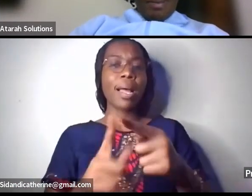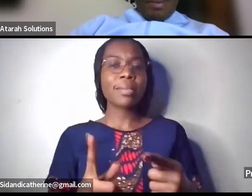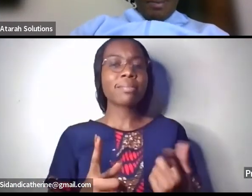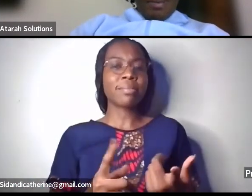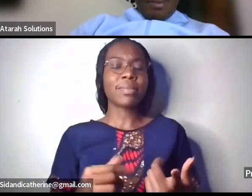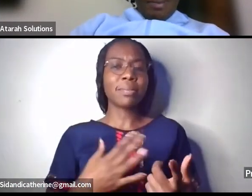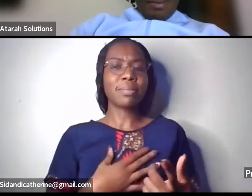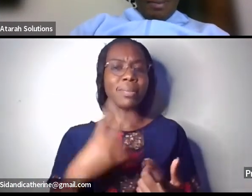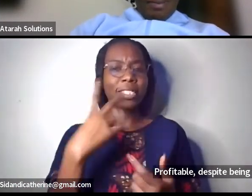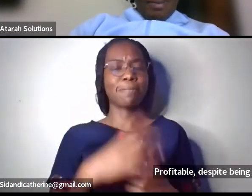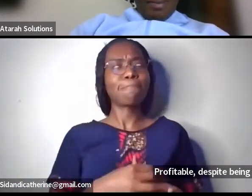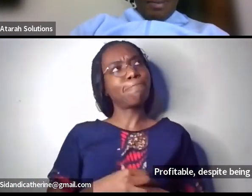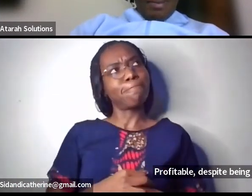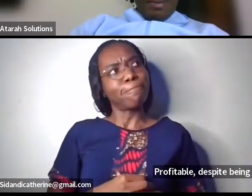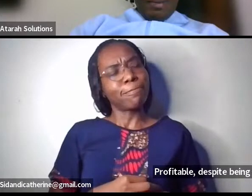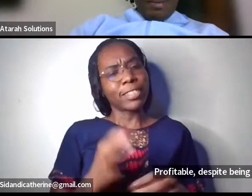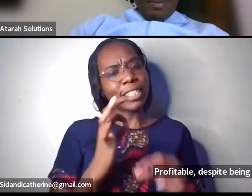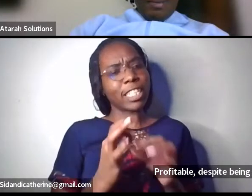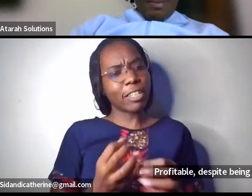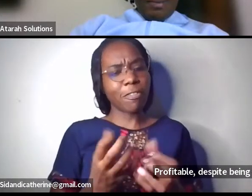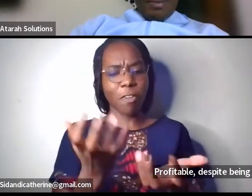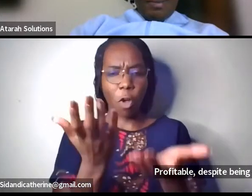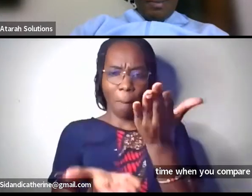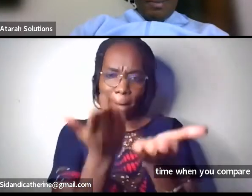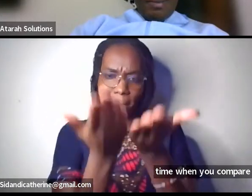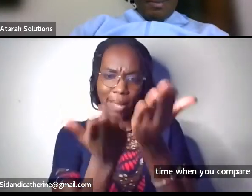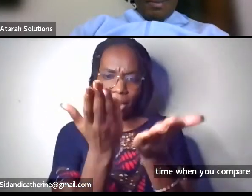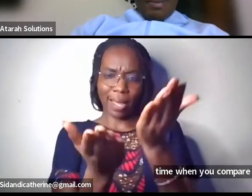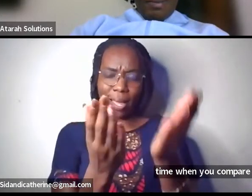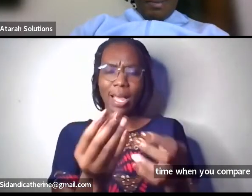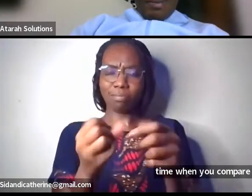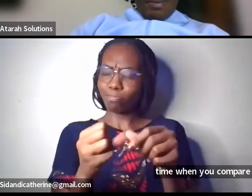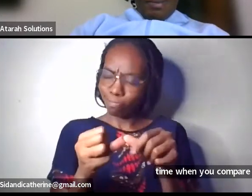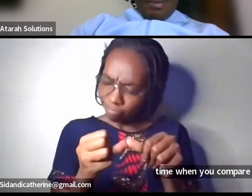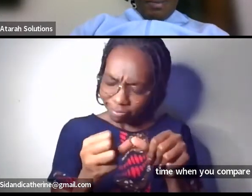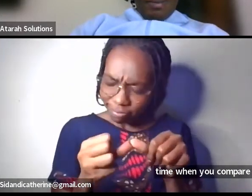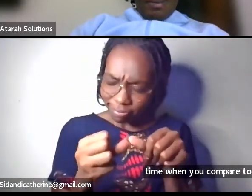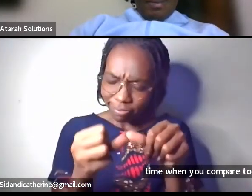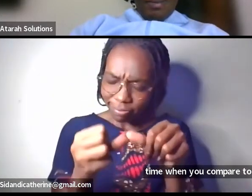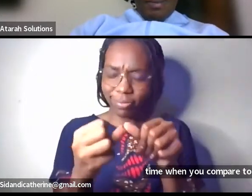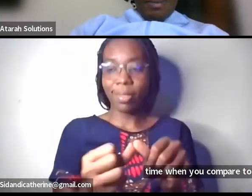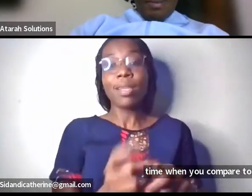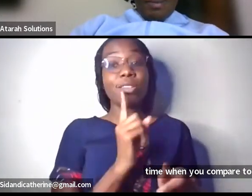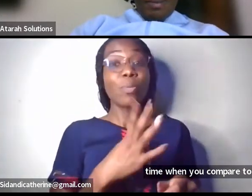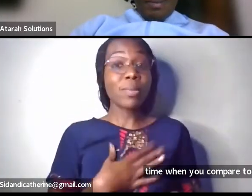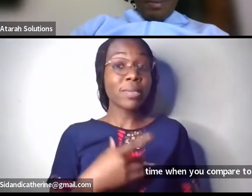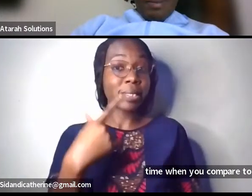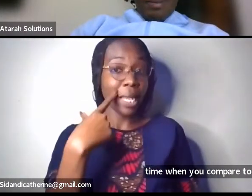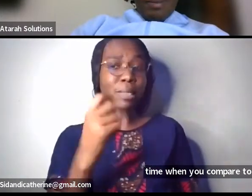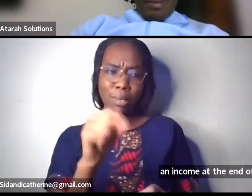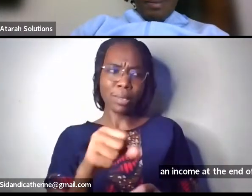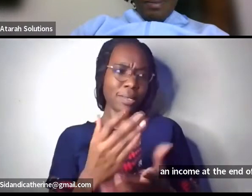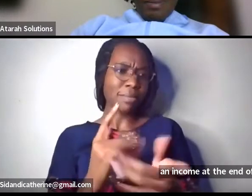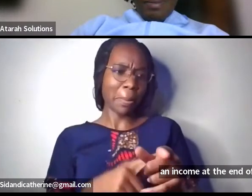when you compare to the consistency that comes with an income at the end of the month, so granted, I was torn. I had